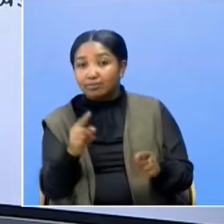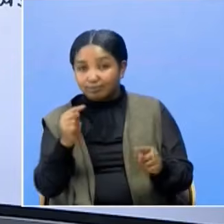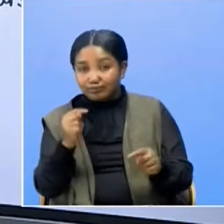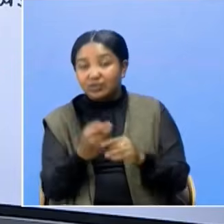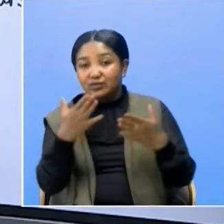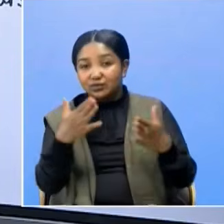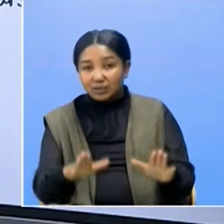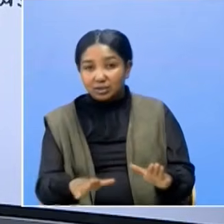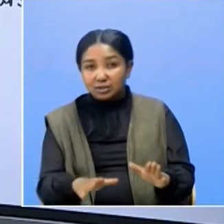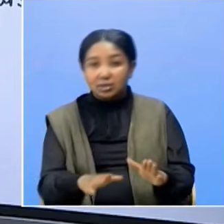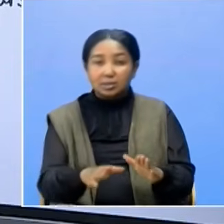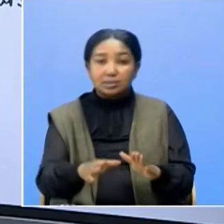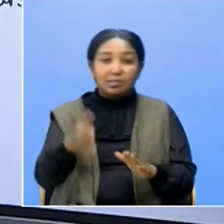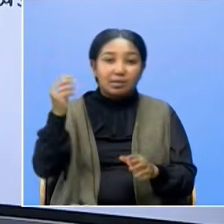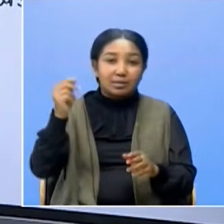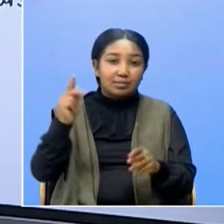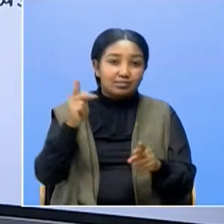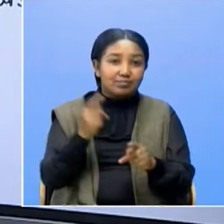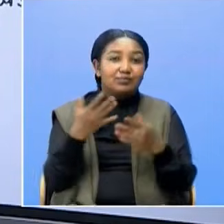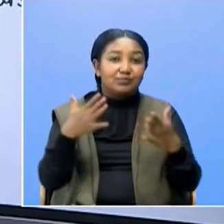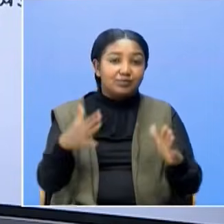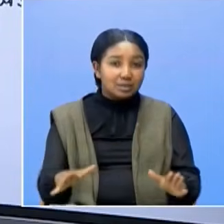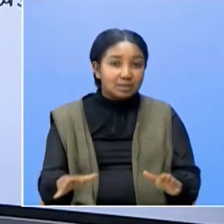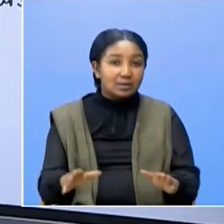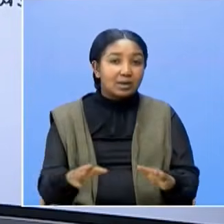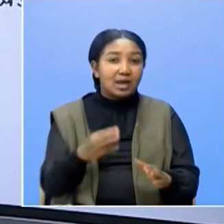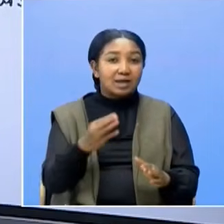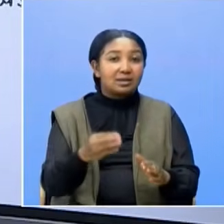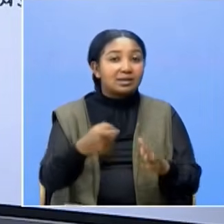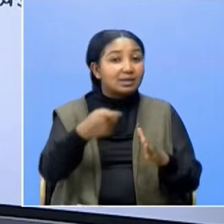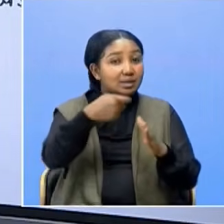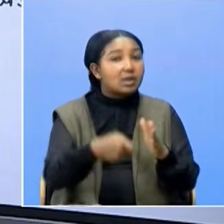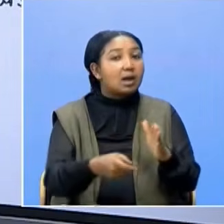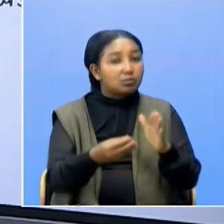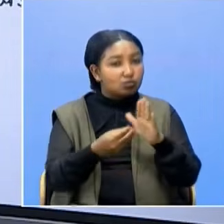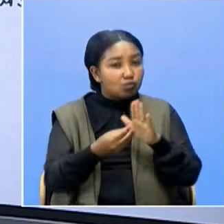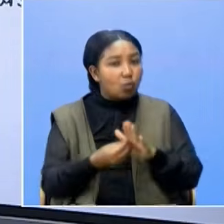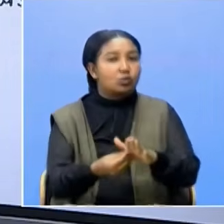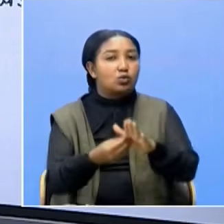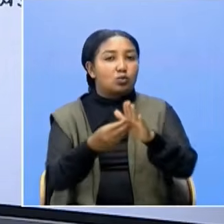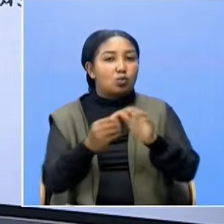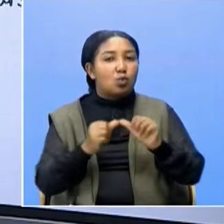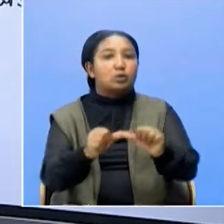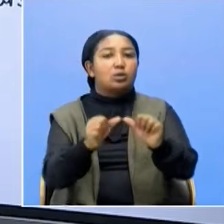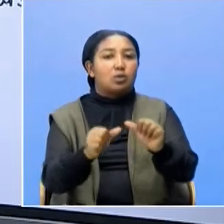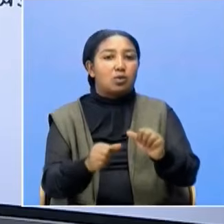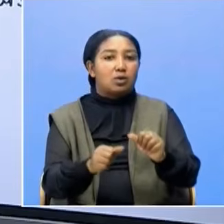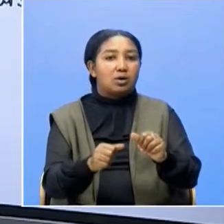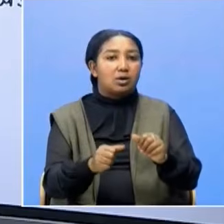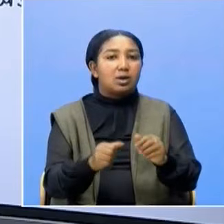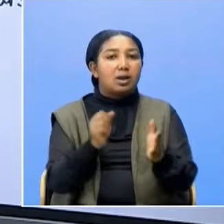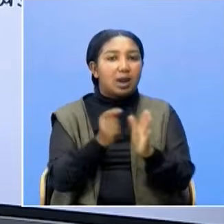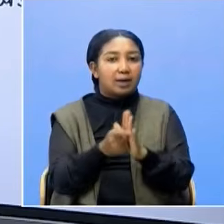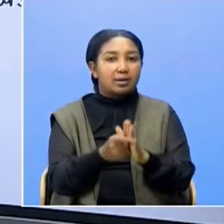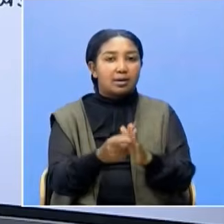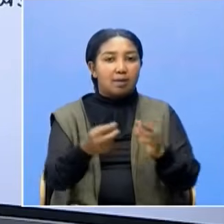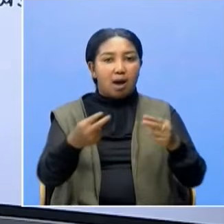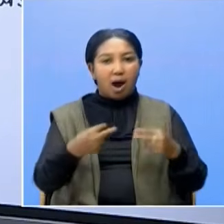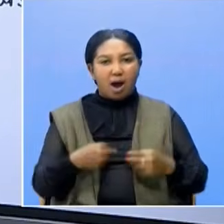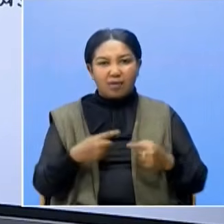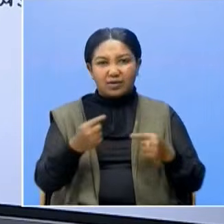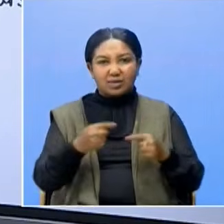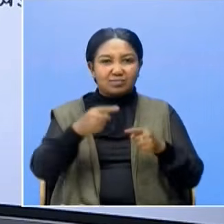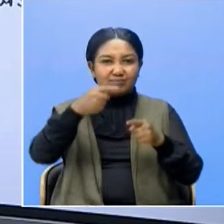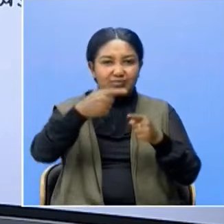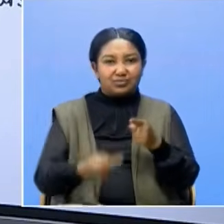action that has happened in the past and the result continue till present. Like I have cut my